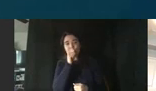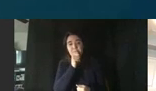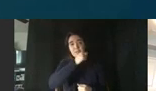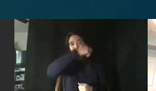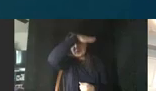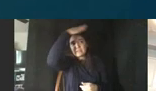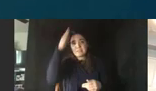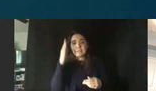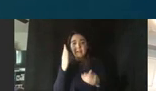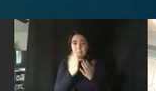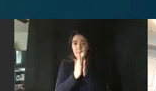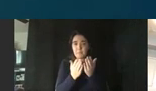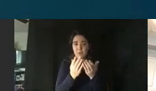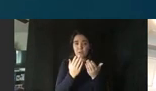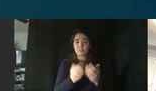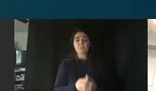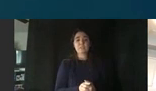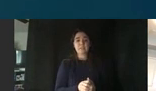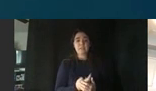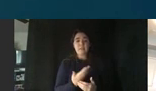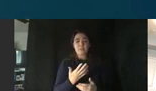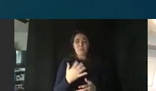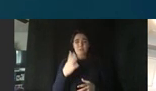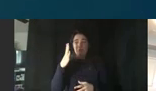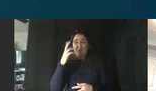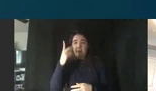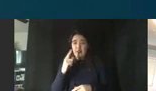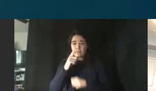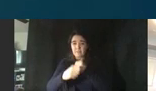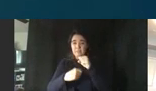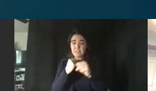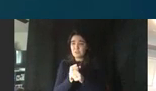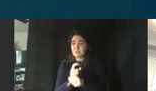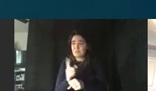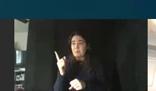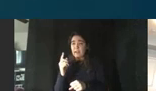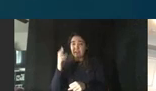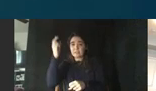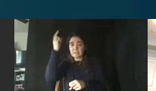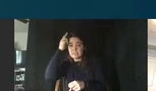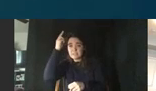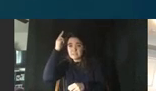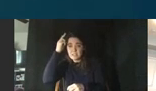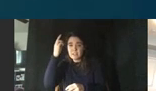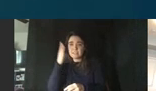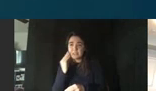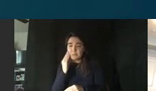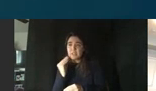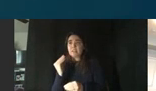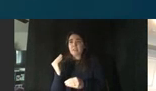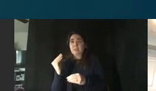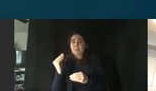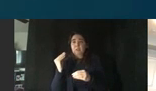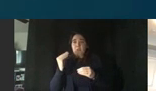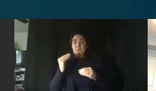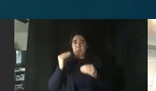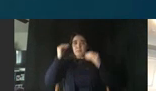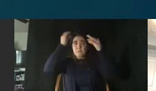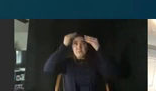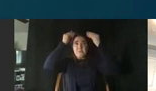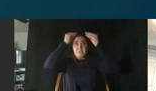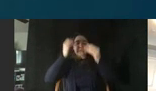4.5 years in my heart and head about Afghanistan. Atlanta Permanent Goodbyes was my way to write about